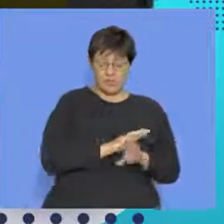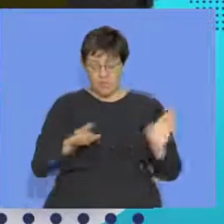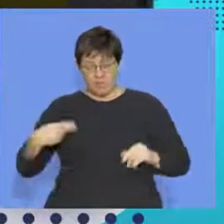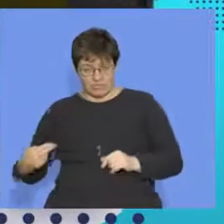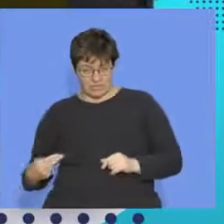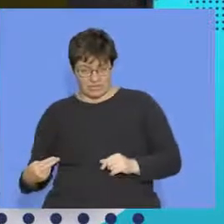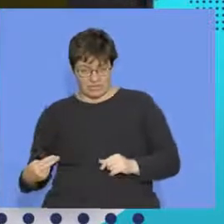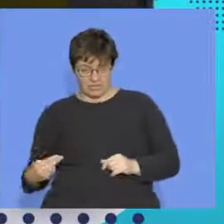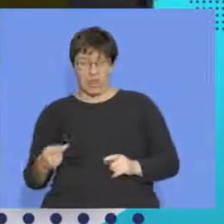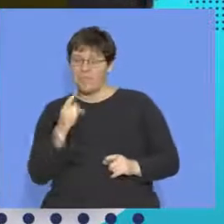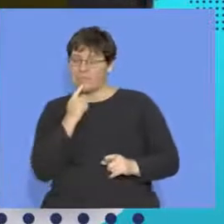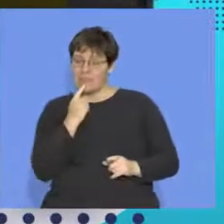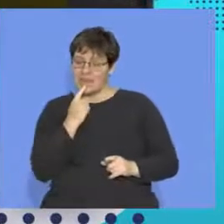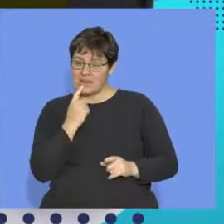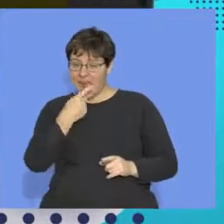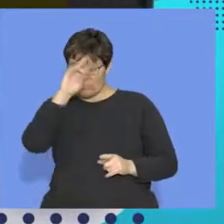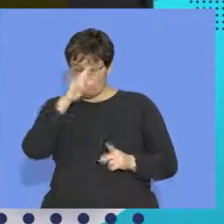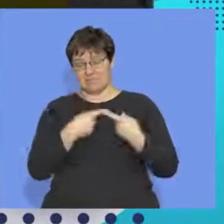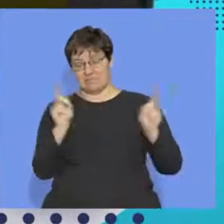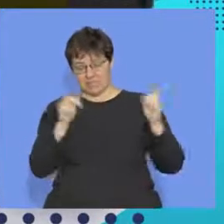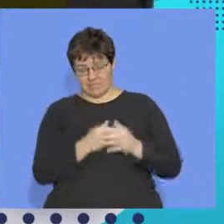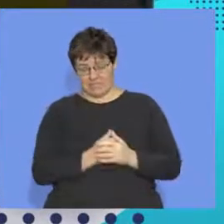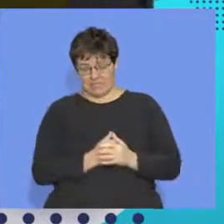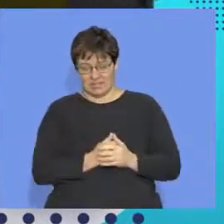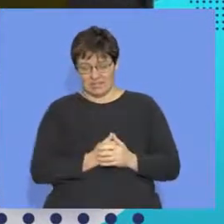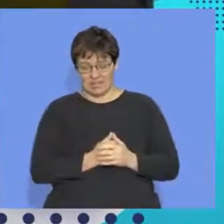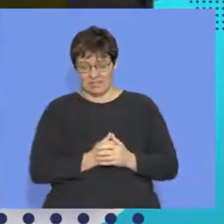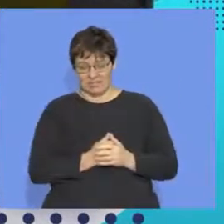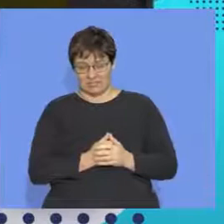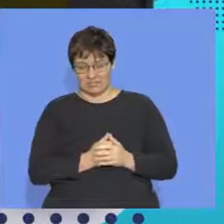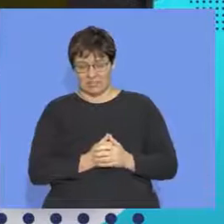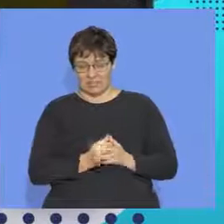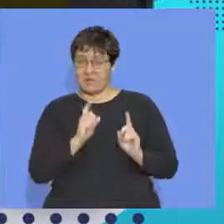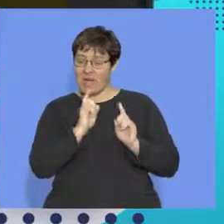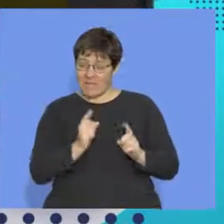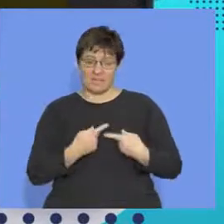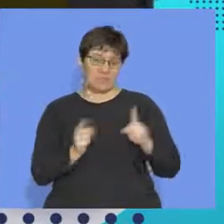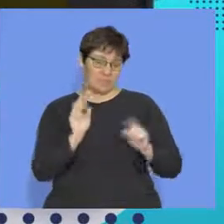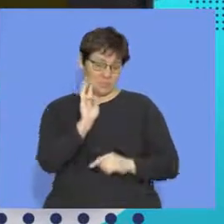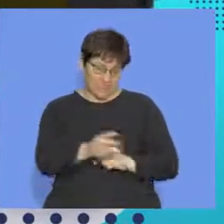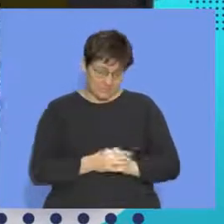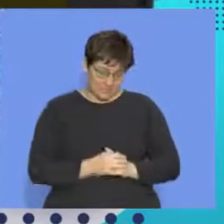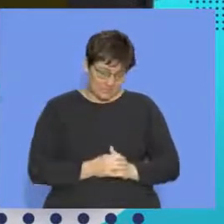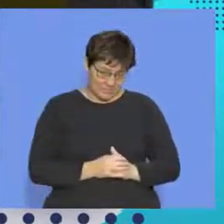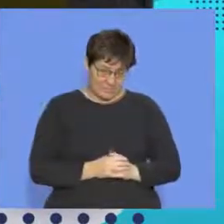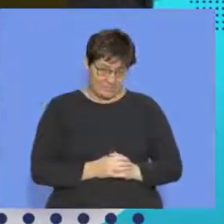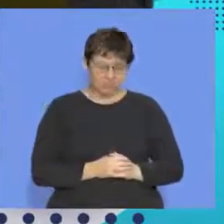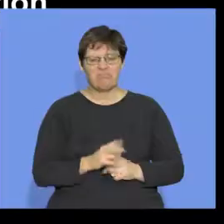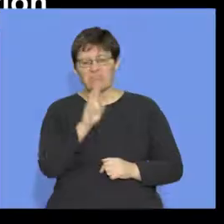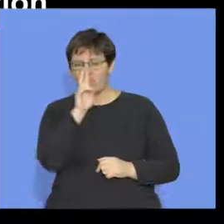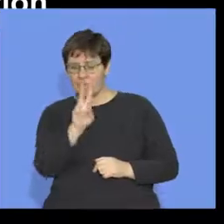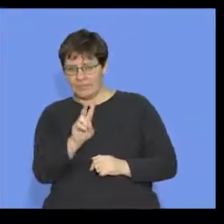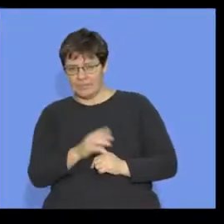repetition, that has a different interpretation. With repetition and without repetition, very important. Let's look at what we